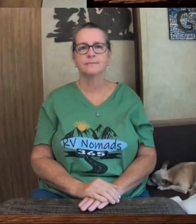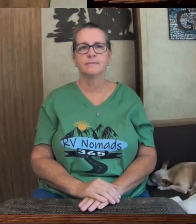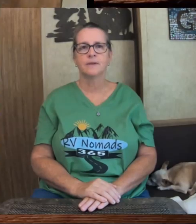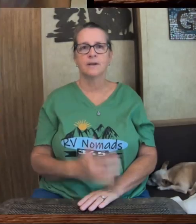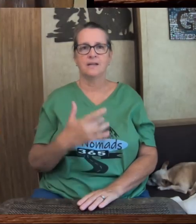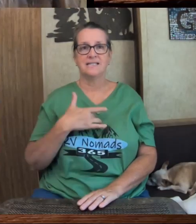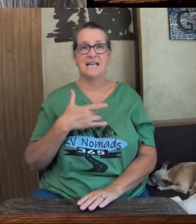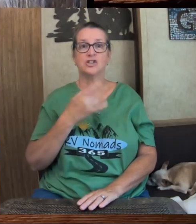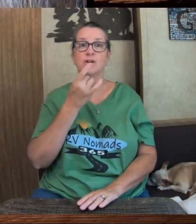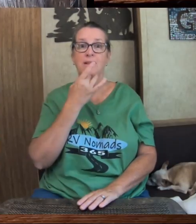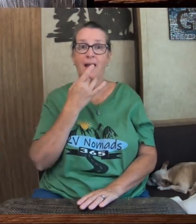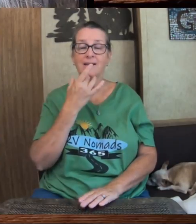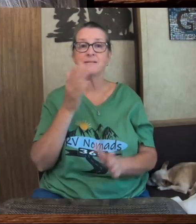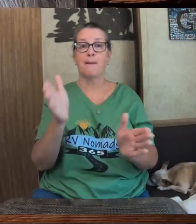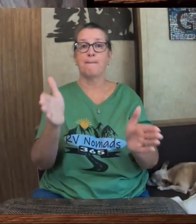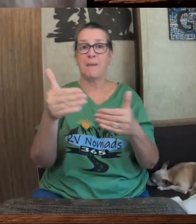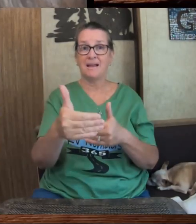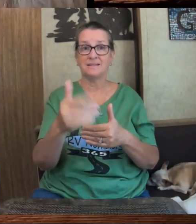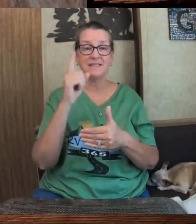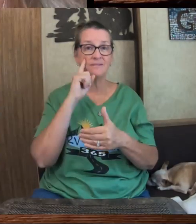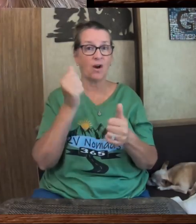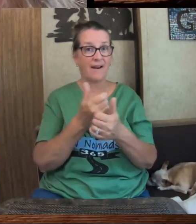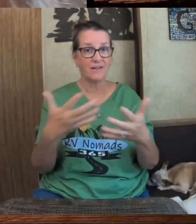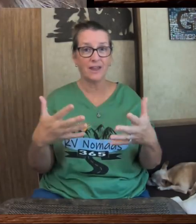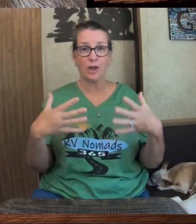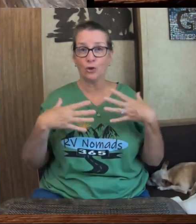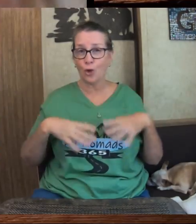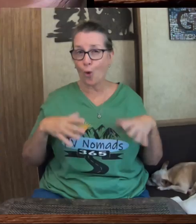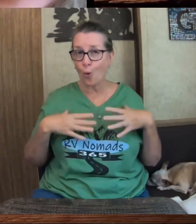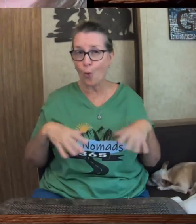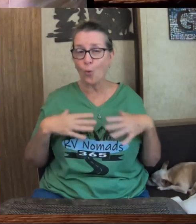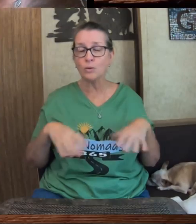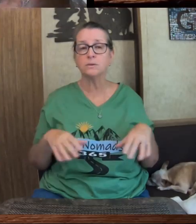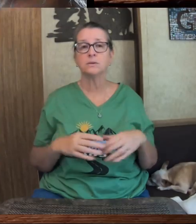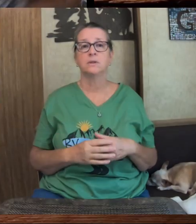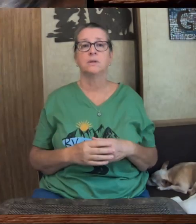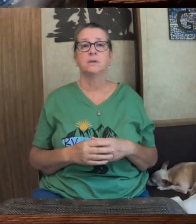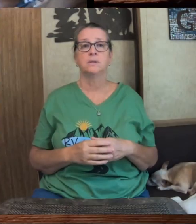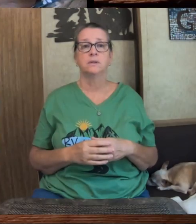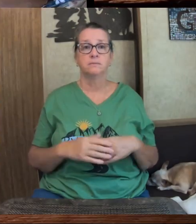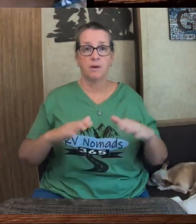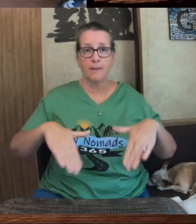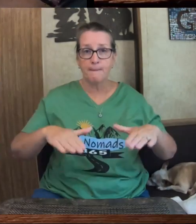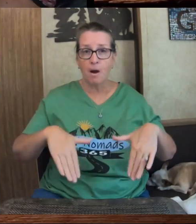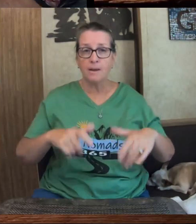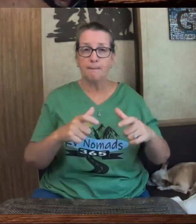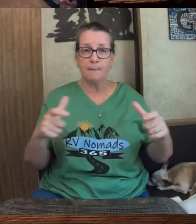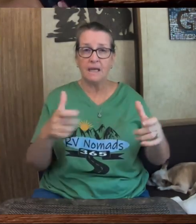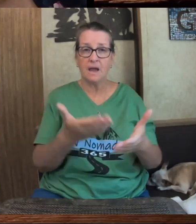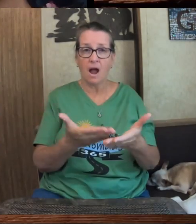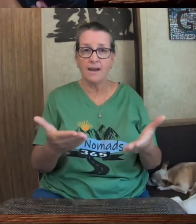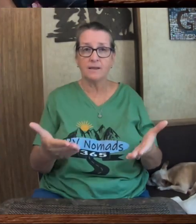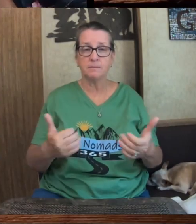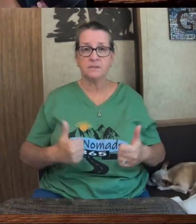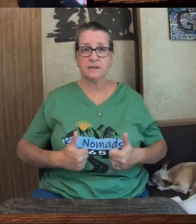The sensor lights, baskets for everything, for all of our clothes. Down here, all of the larger items that we